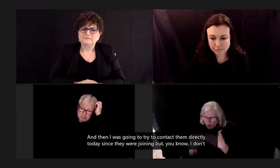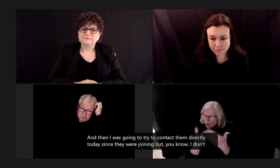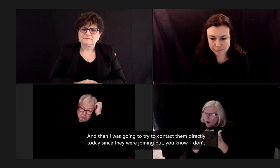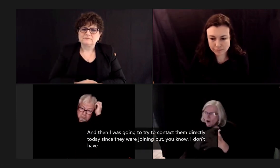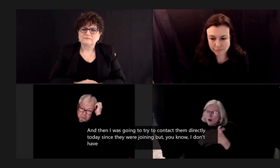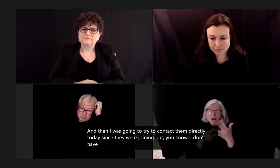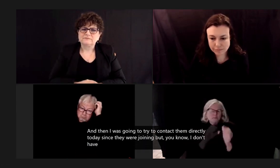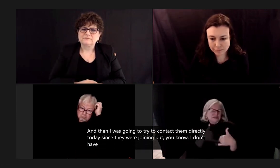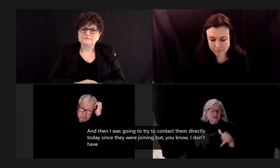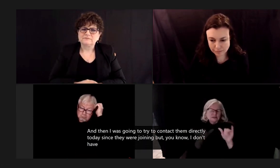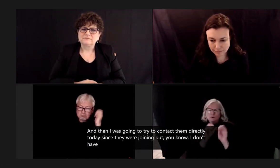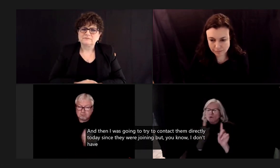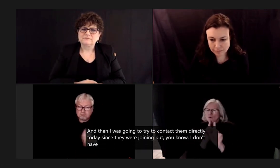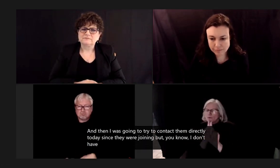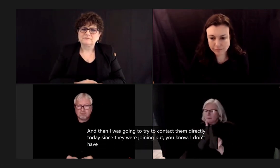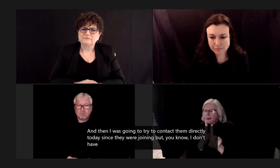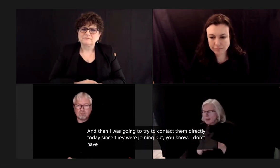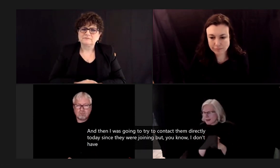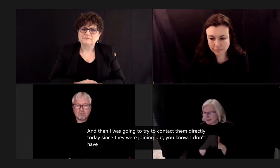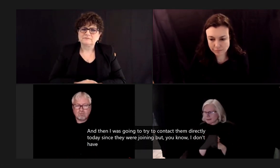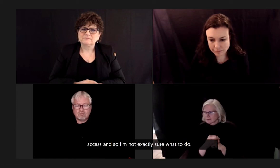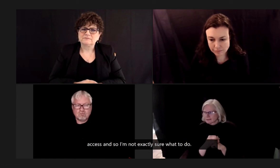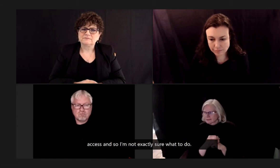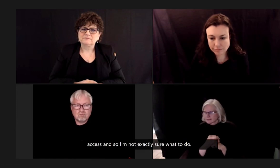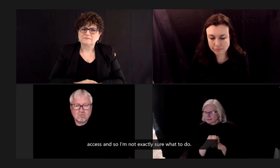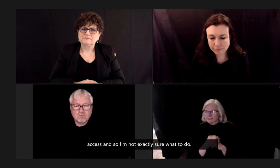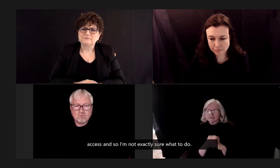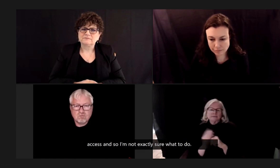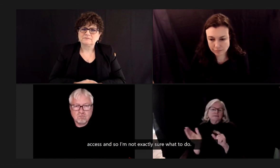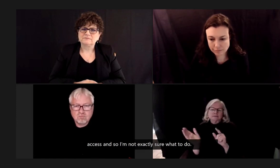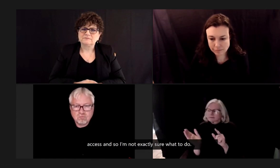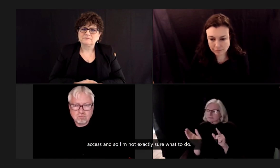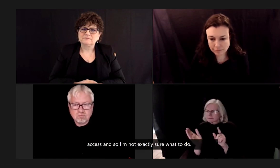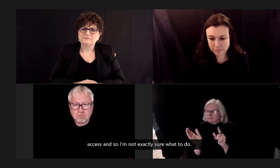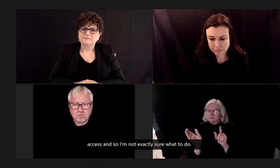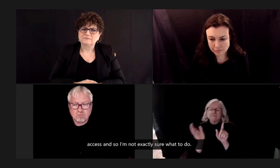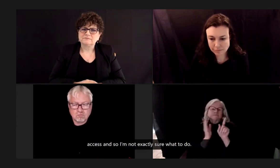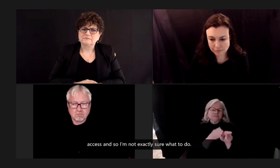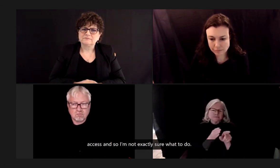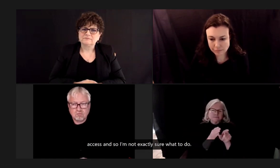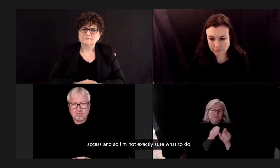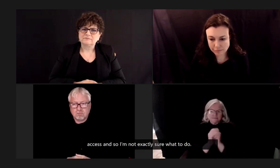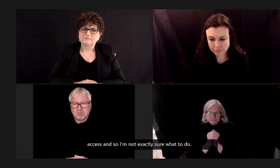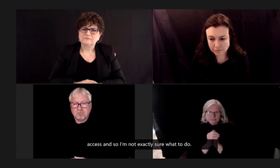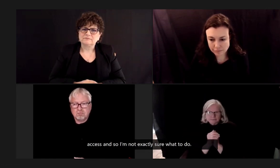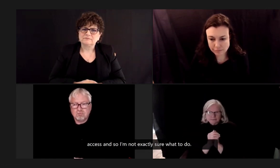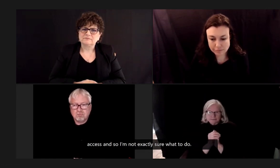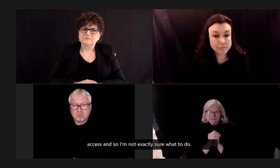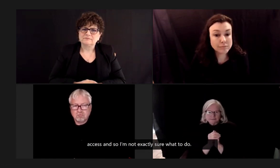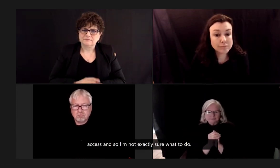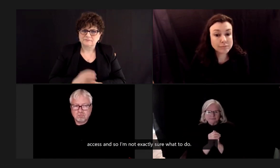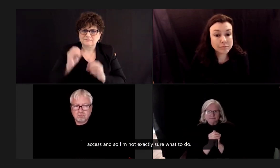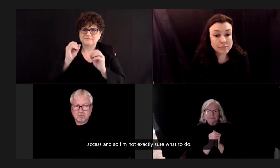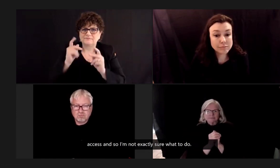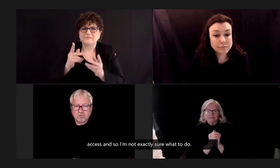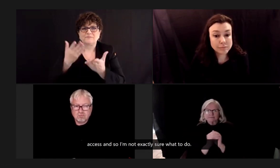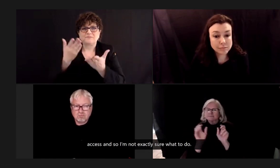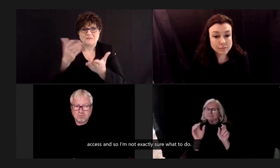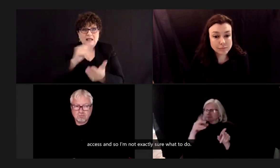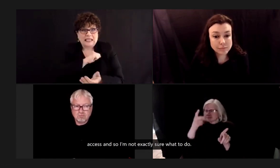to do. I do have their email address, etc., and I reach out to them, but I don't get any